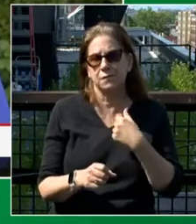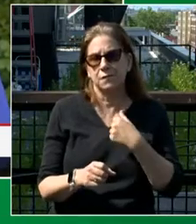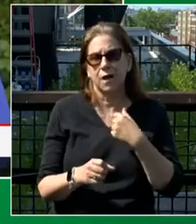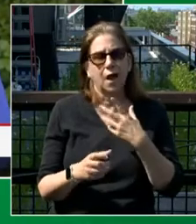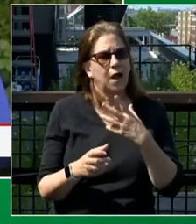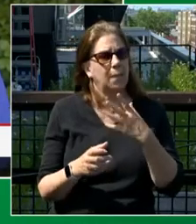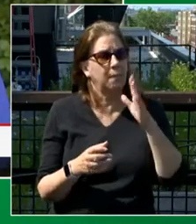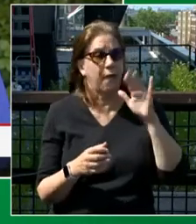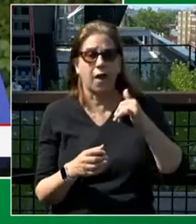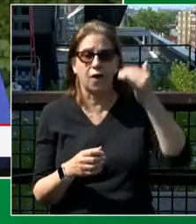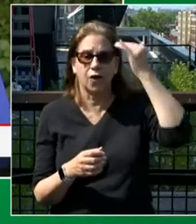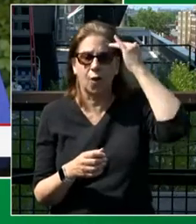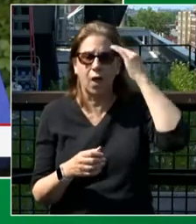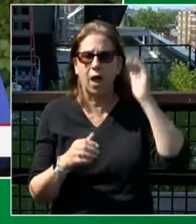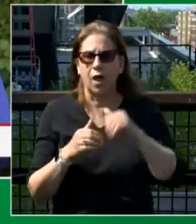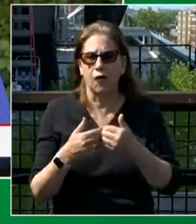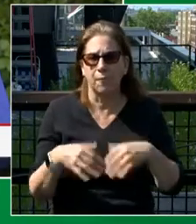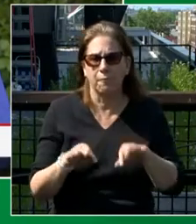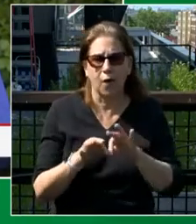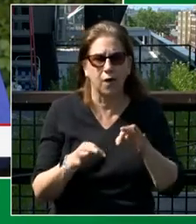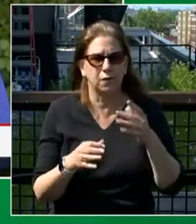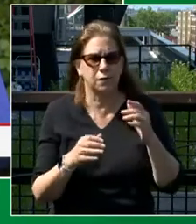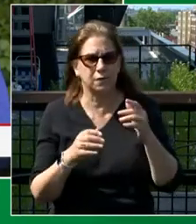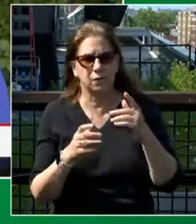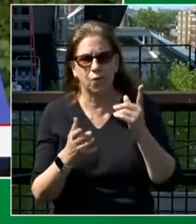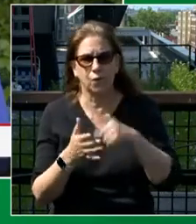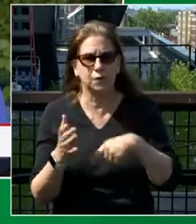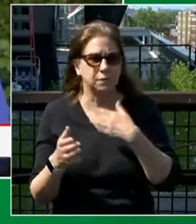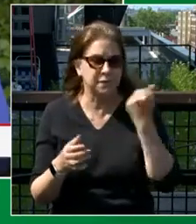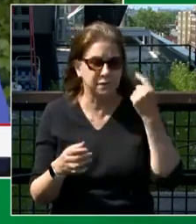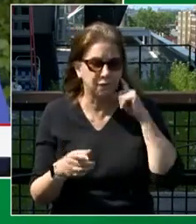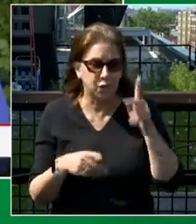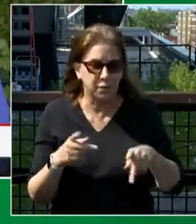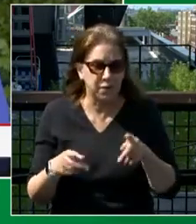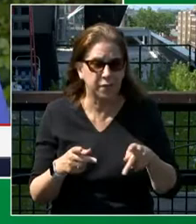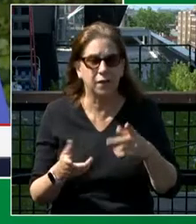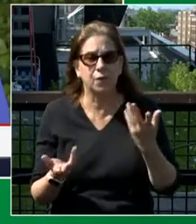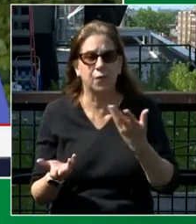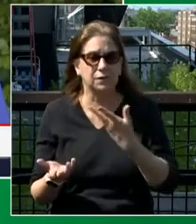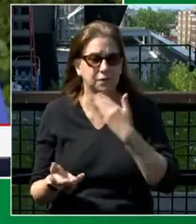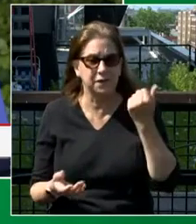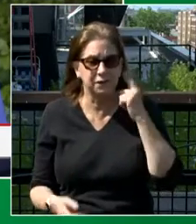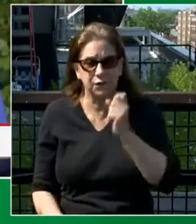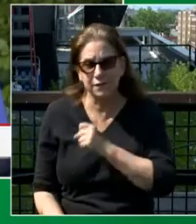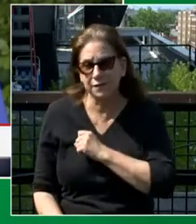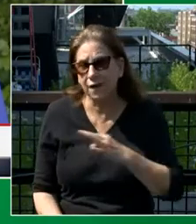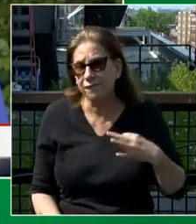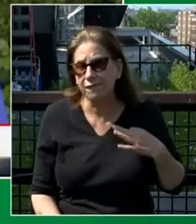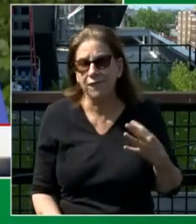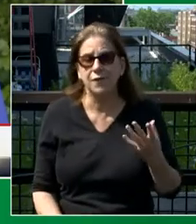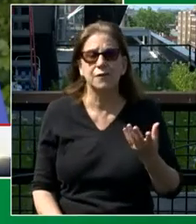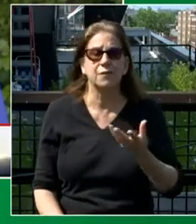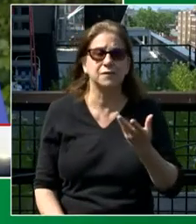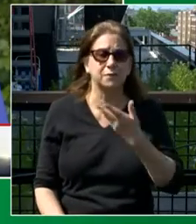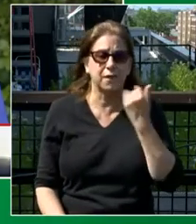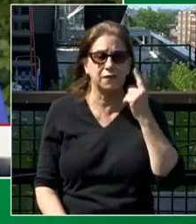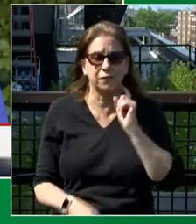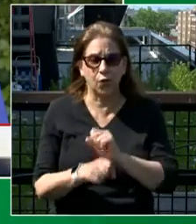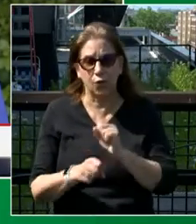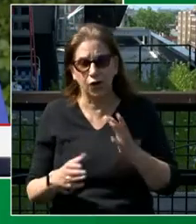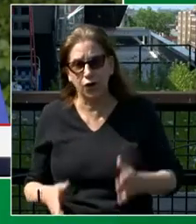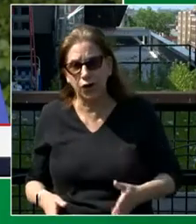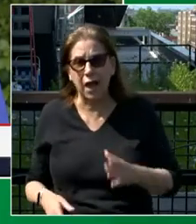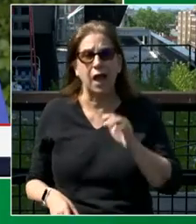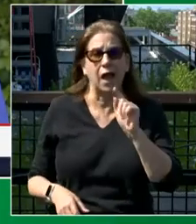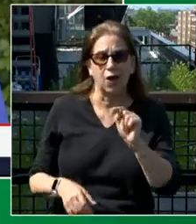People really rely on your workplace for so much more than just a paycheck. So we remain steadfast